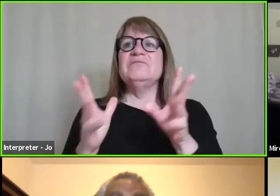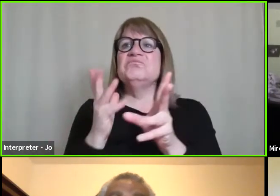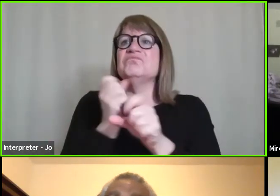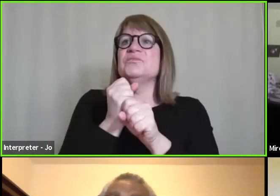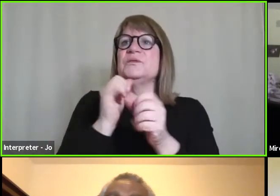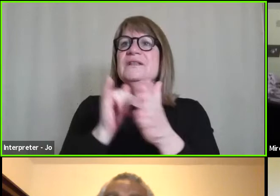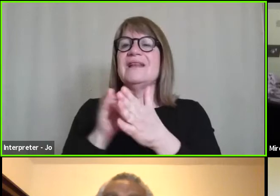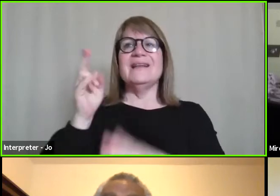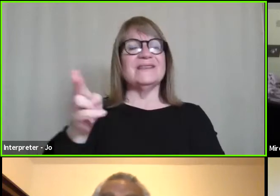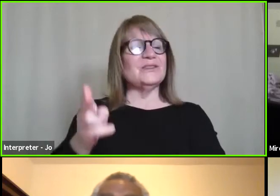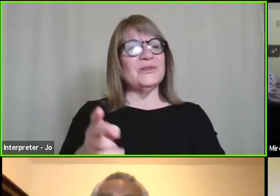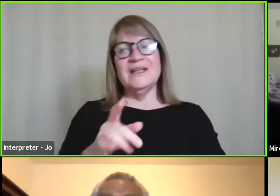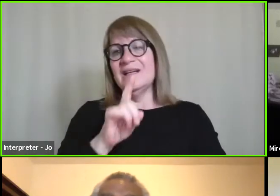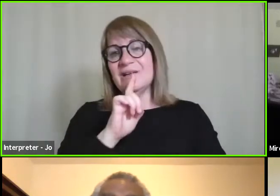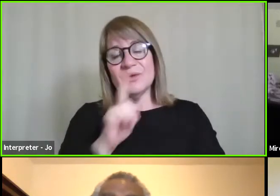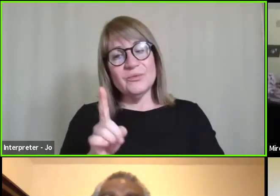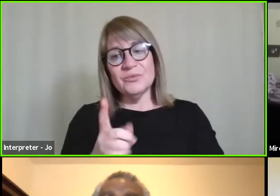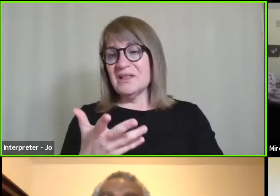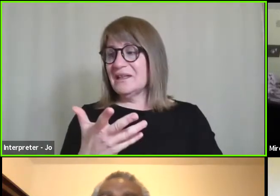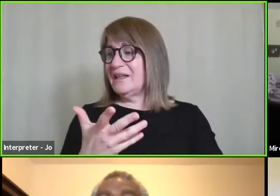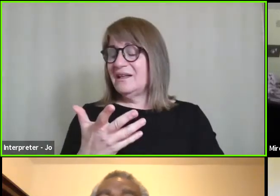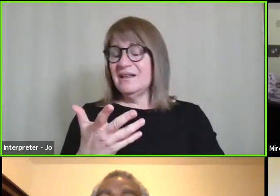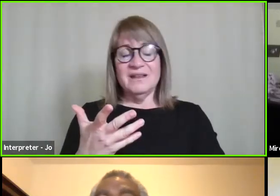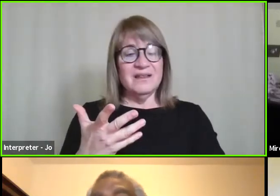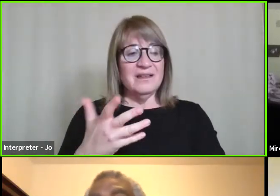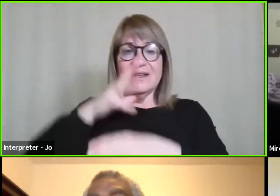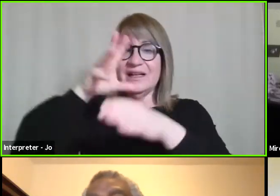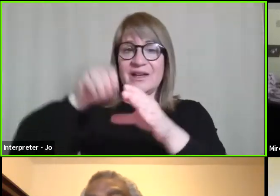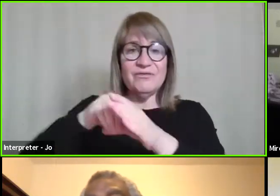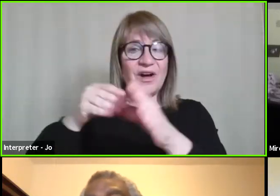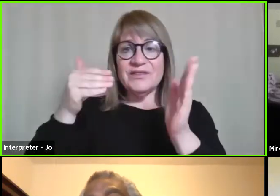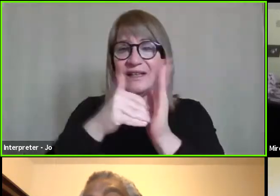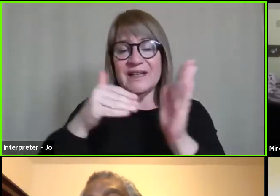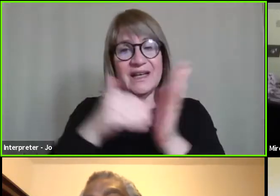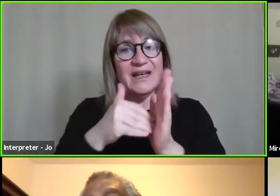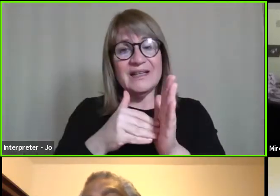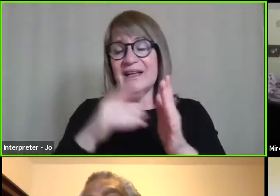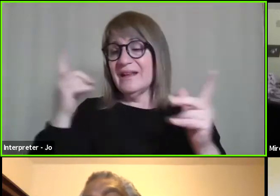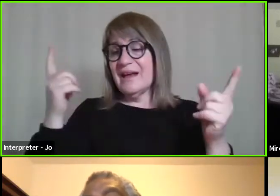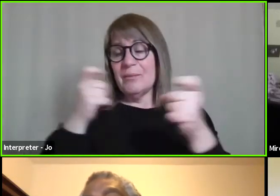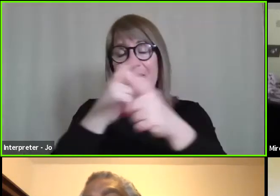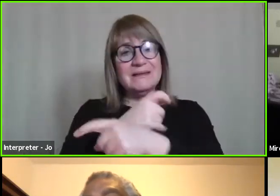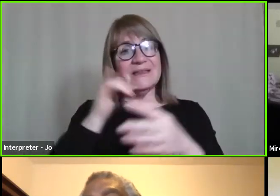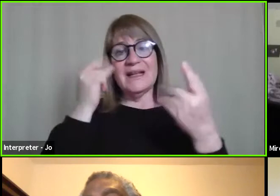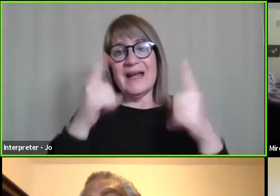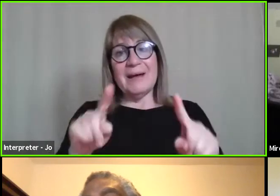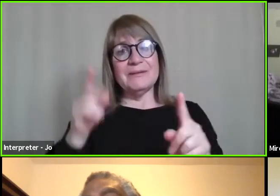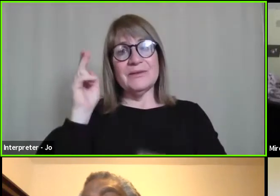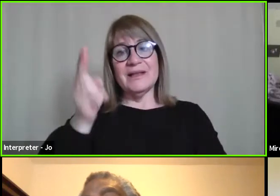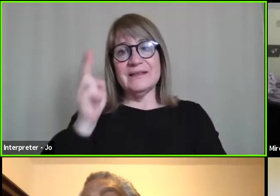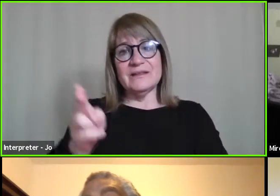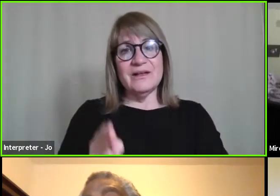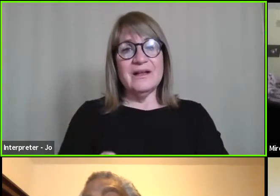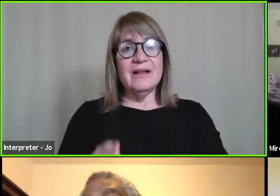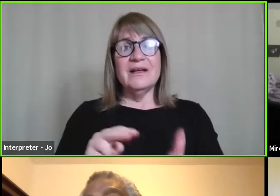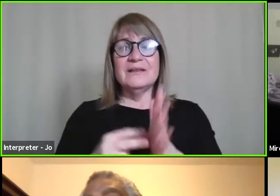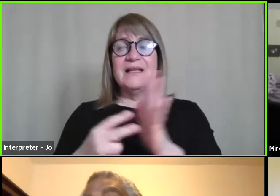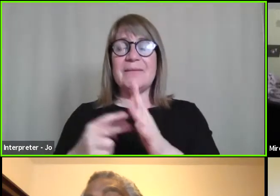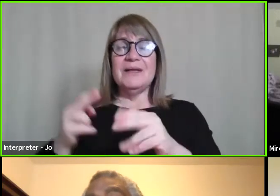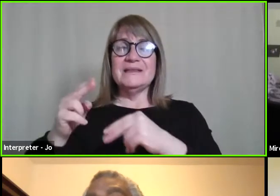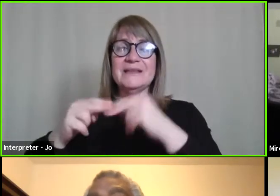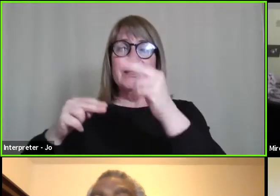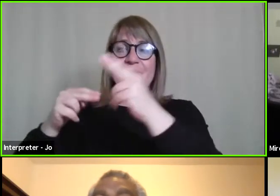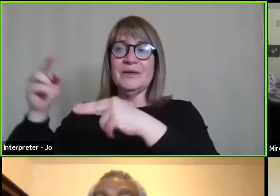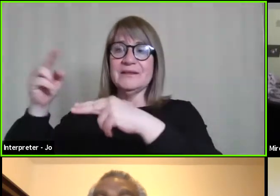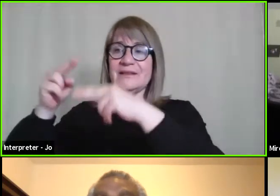cost so we now have to engage with this history and honor the complexity that comes with this history that means building structures and spaces where people